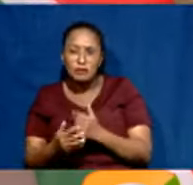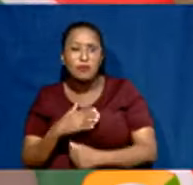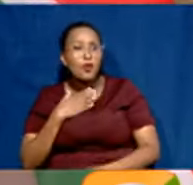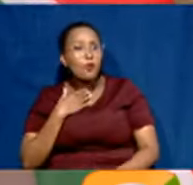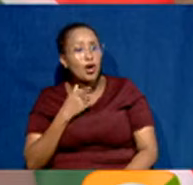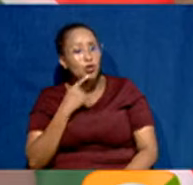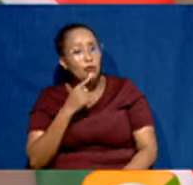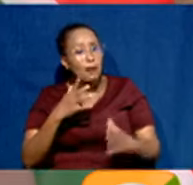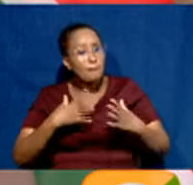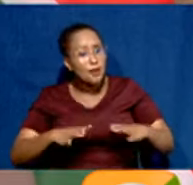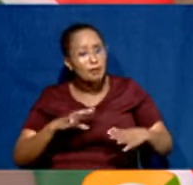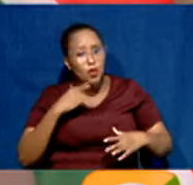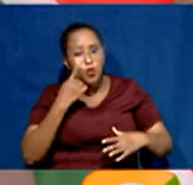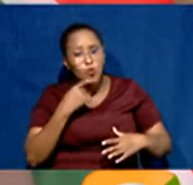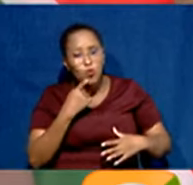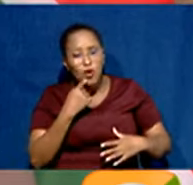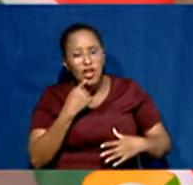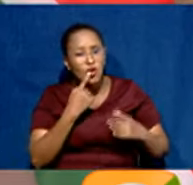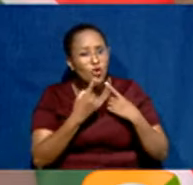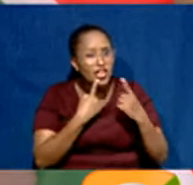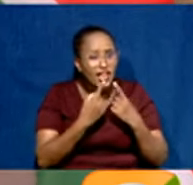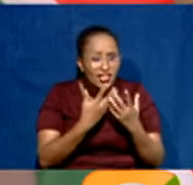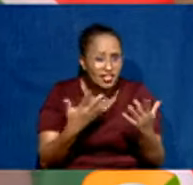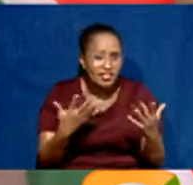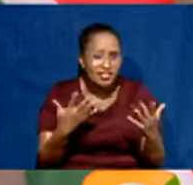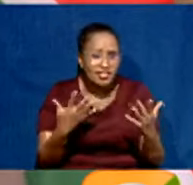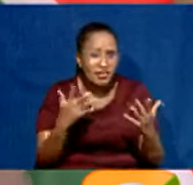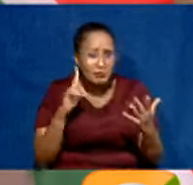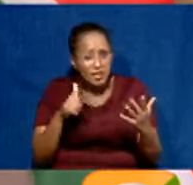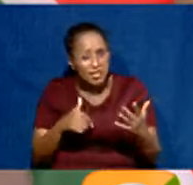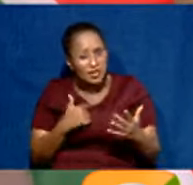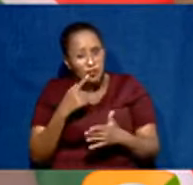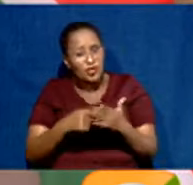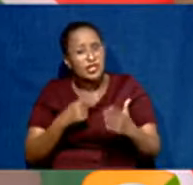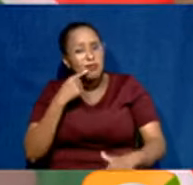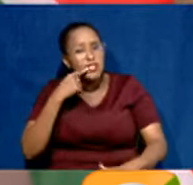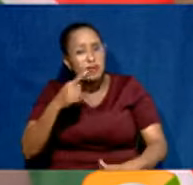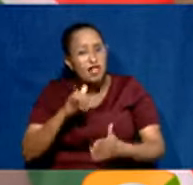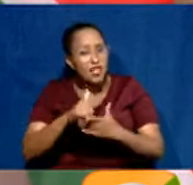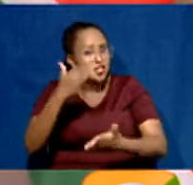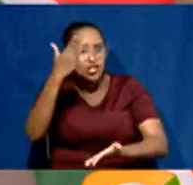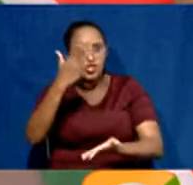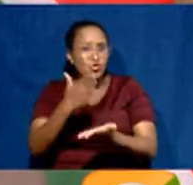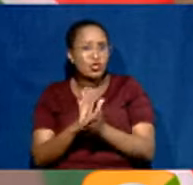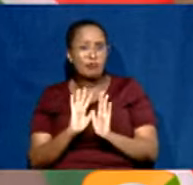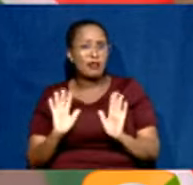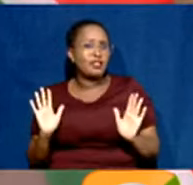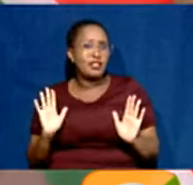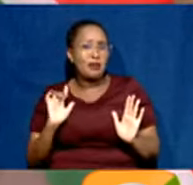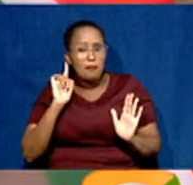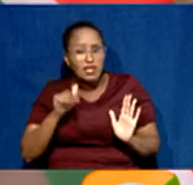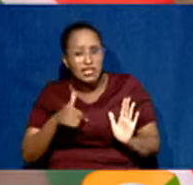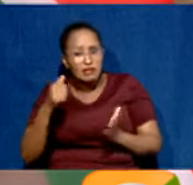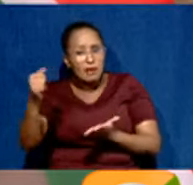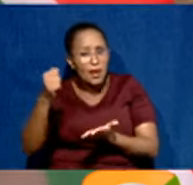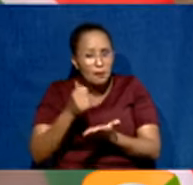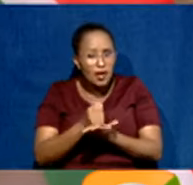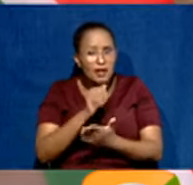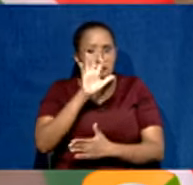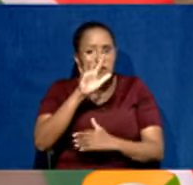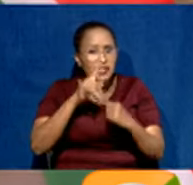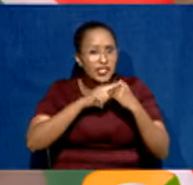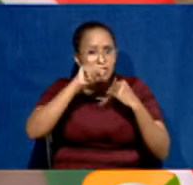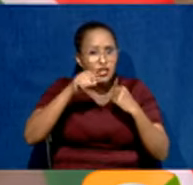wale wamesema, yale wamesema. Mm-hmm. What I have told you is what I can vouch. Mm-hmm. Have I hired 56,000